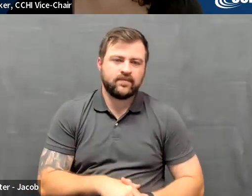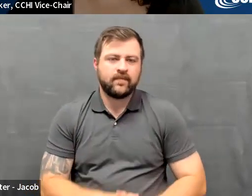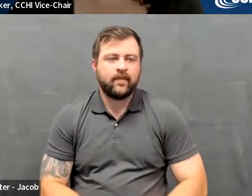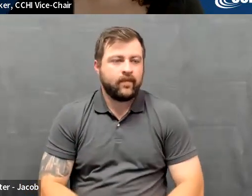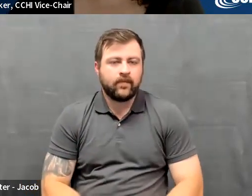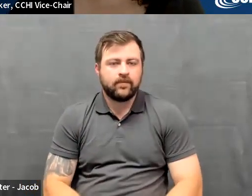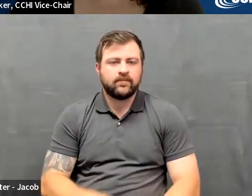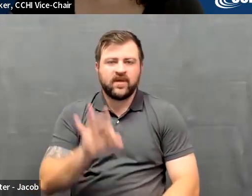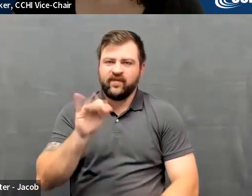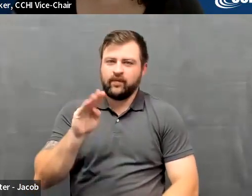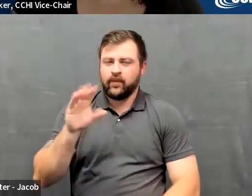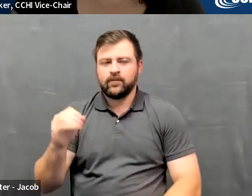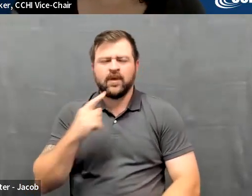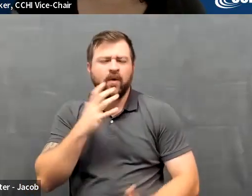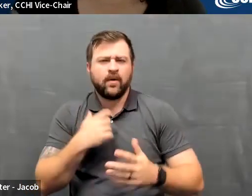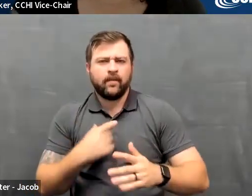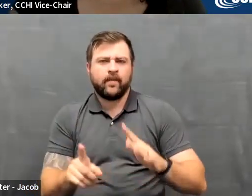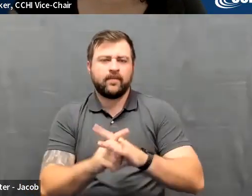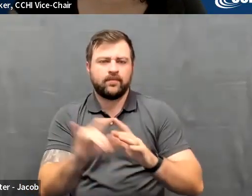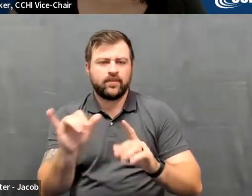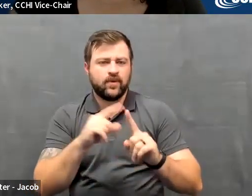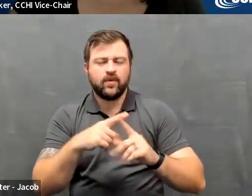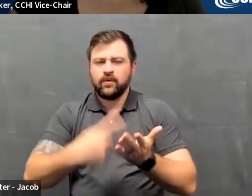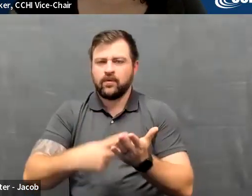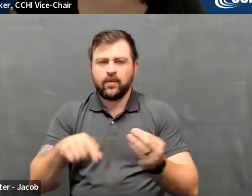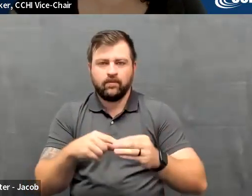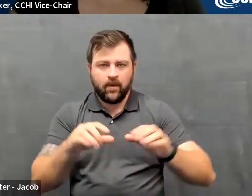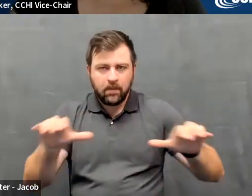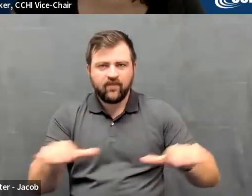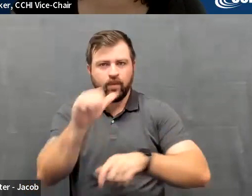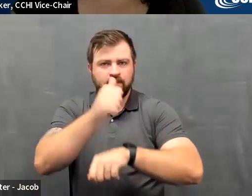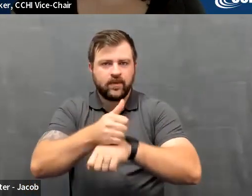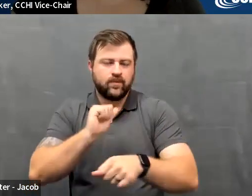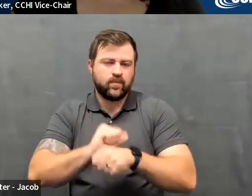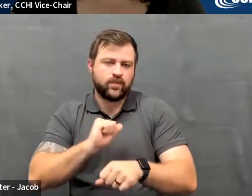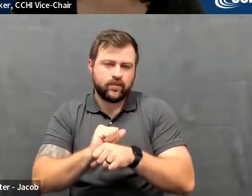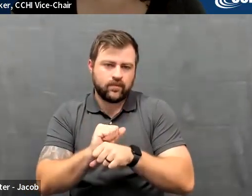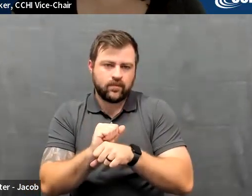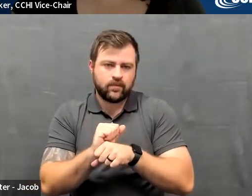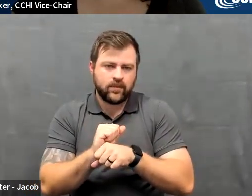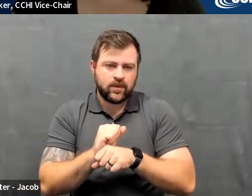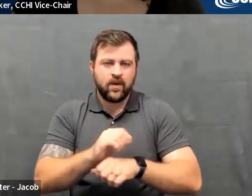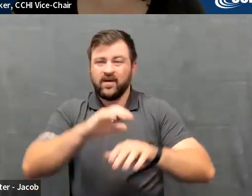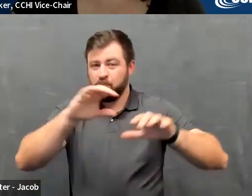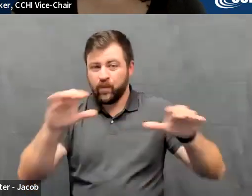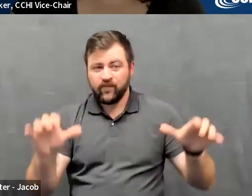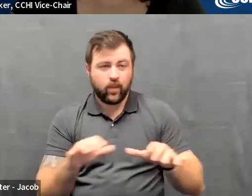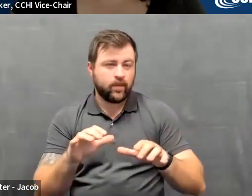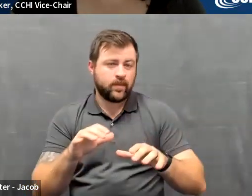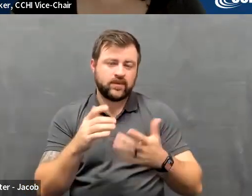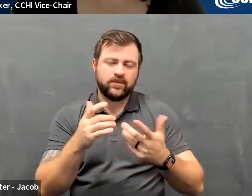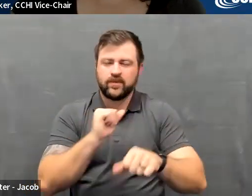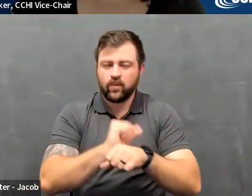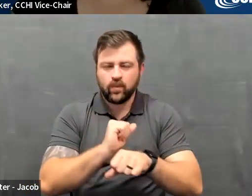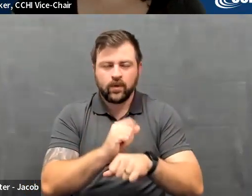I just want to bring it up. You know, we're talking about performance-based work. It's a performance work. So